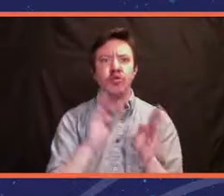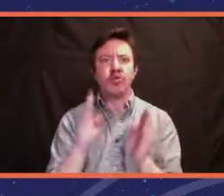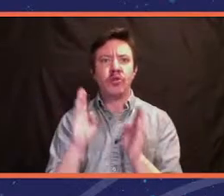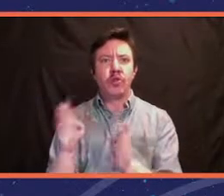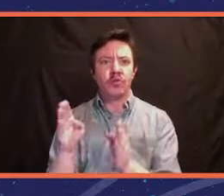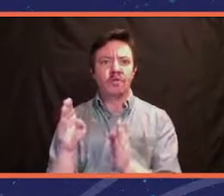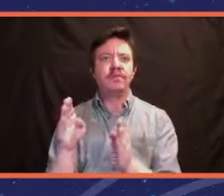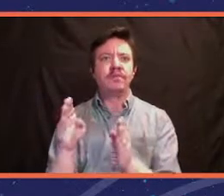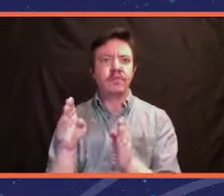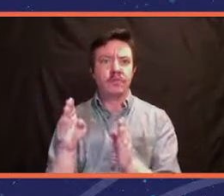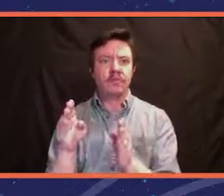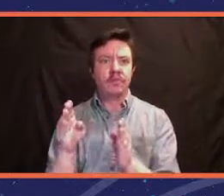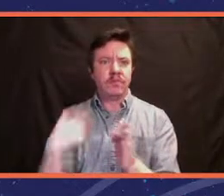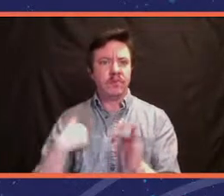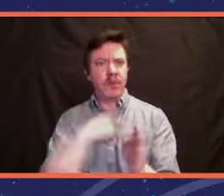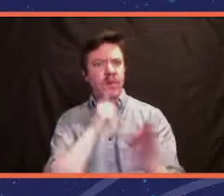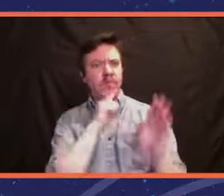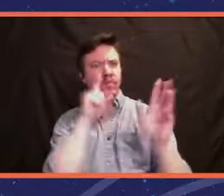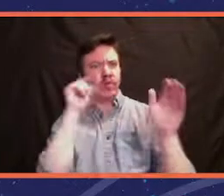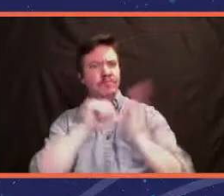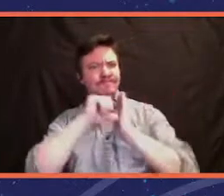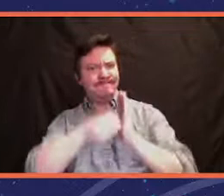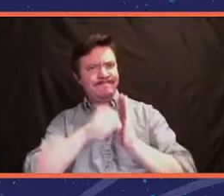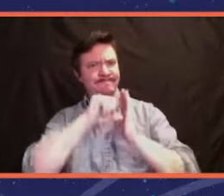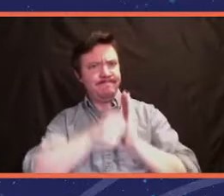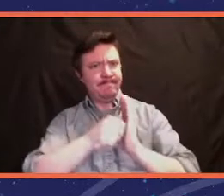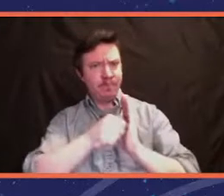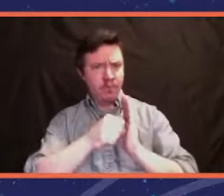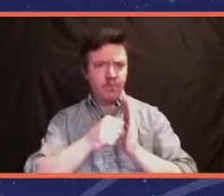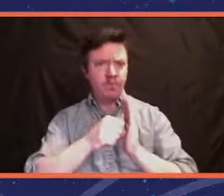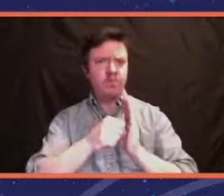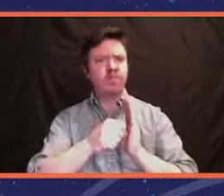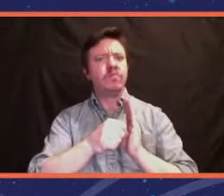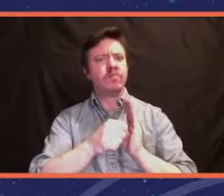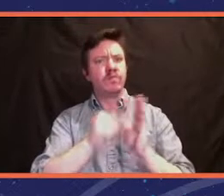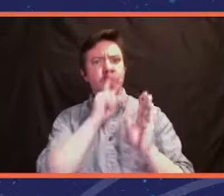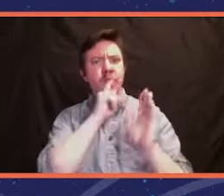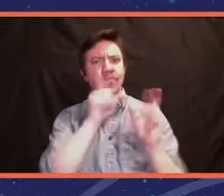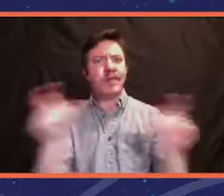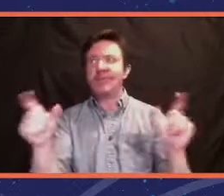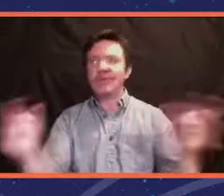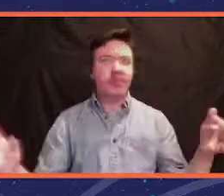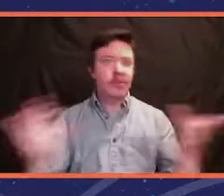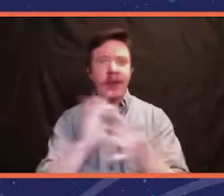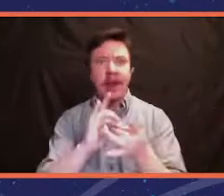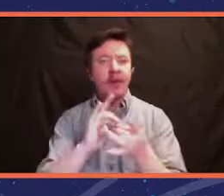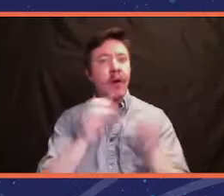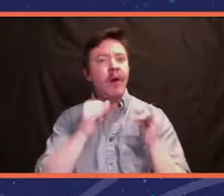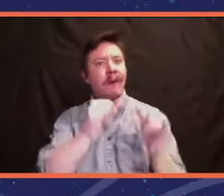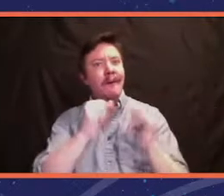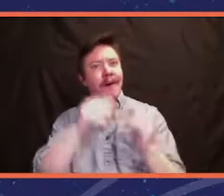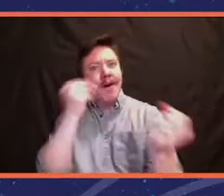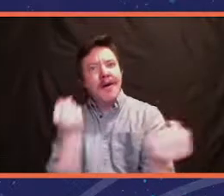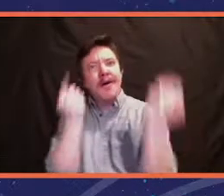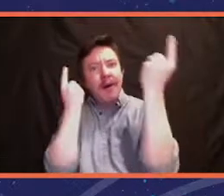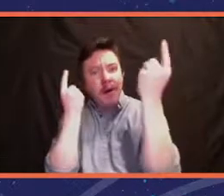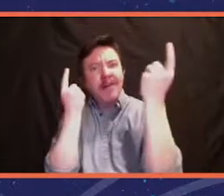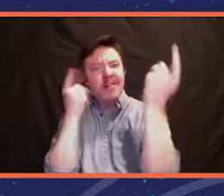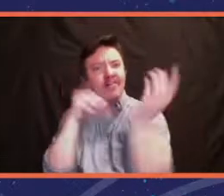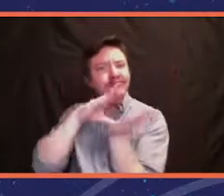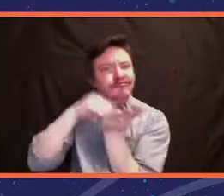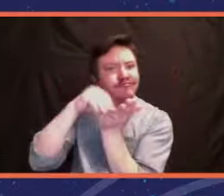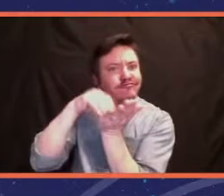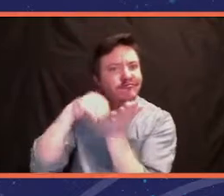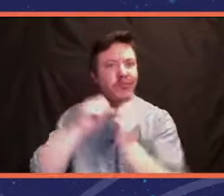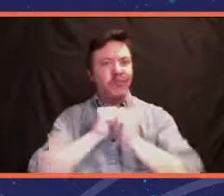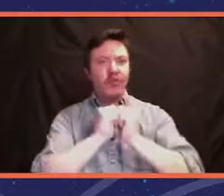We really wanted to focus in on it being just being able to connect folks, and also just for us all to learn together. And be able to